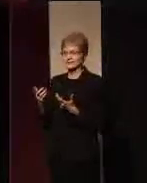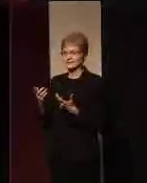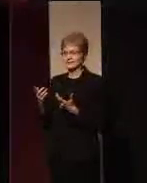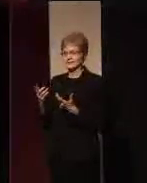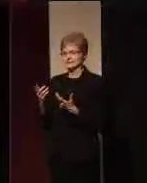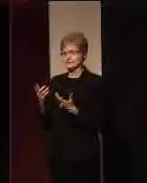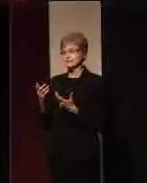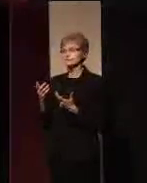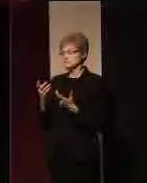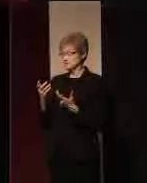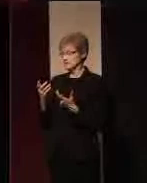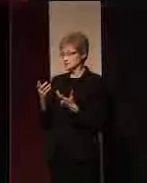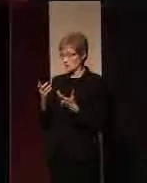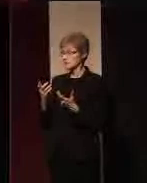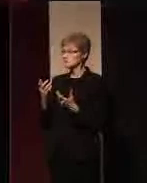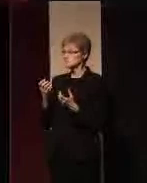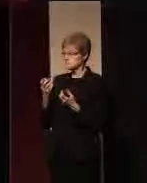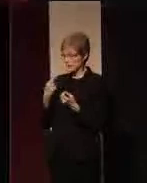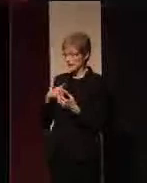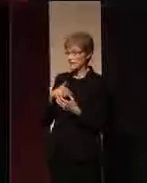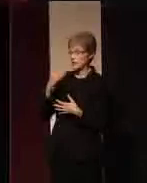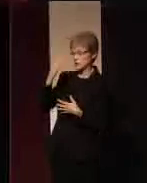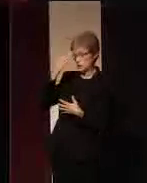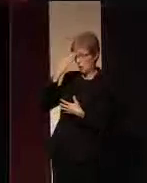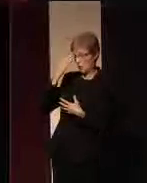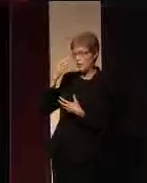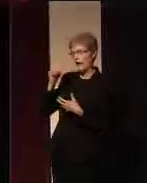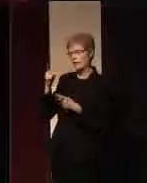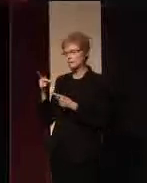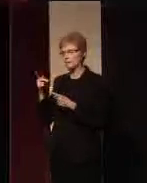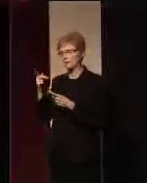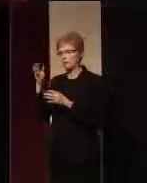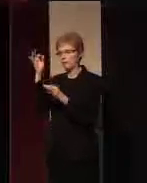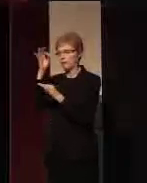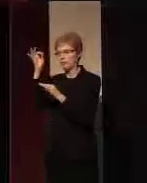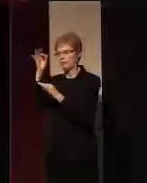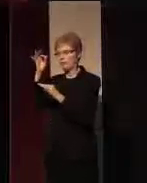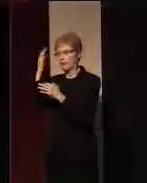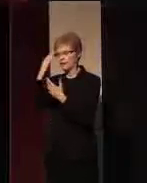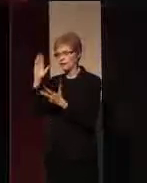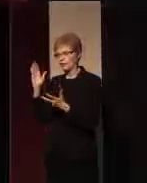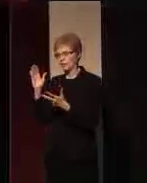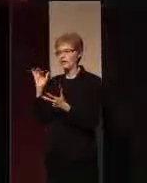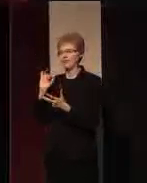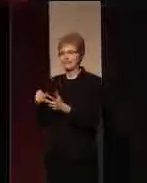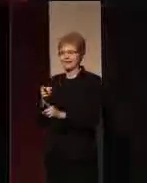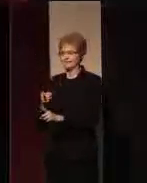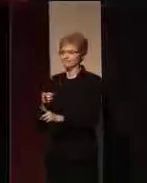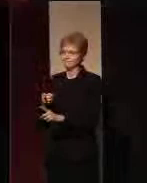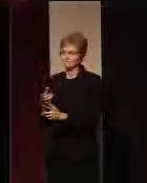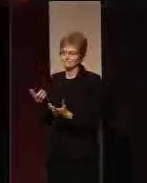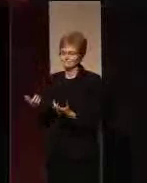and others of us don't know. And I think that's that's one of them.